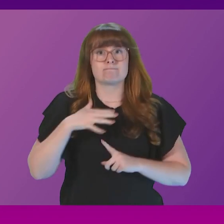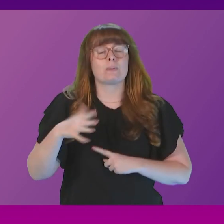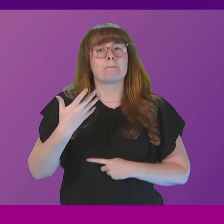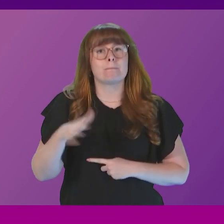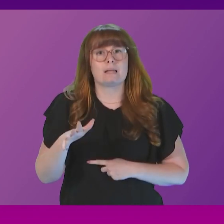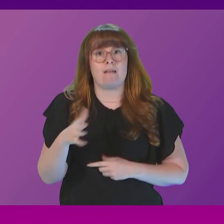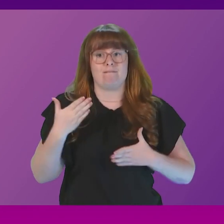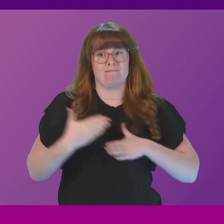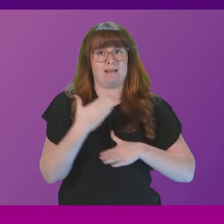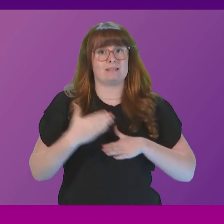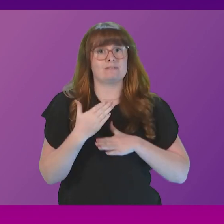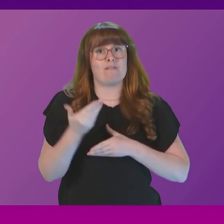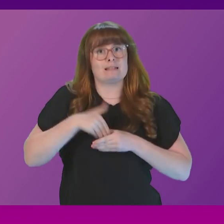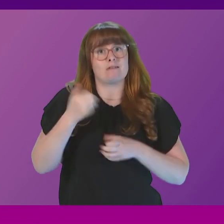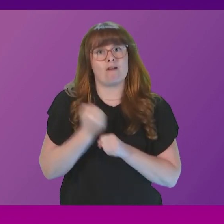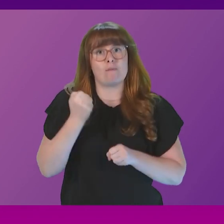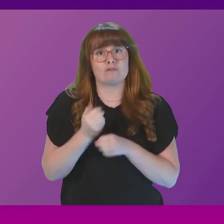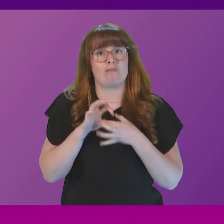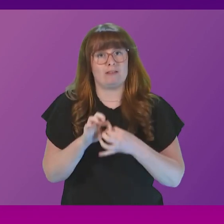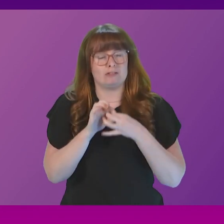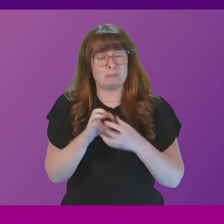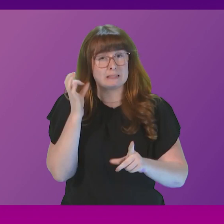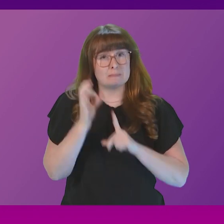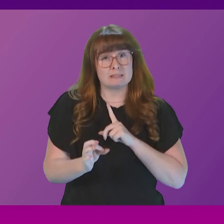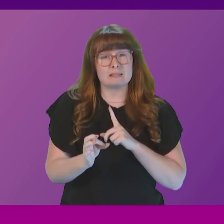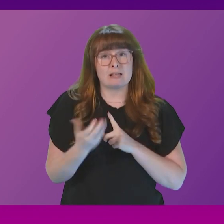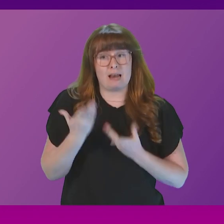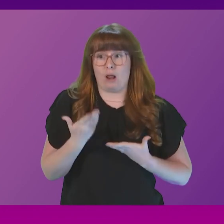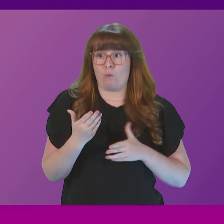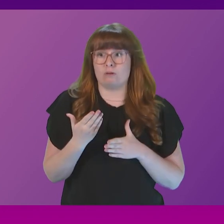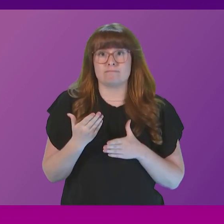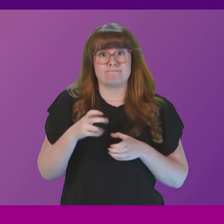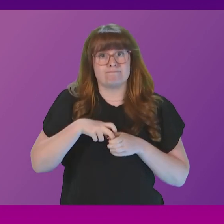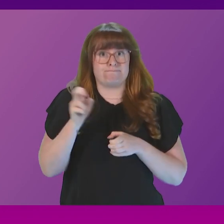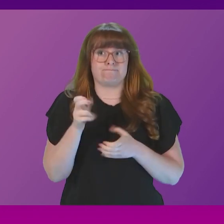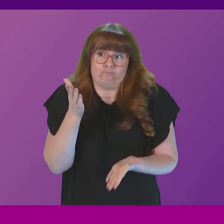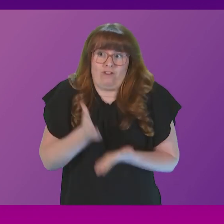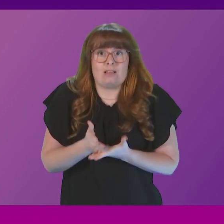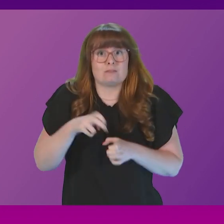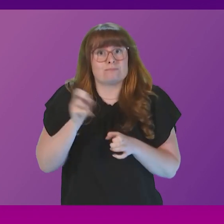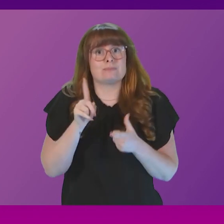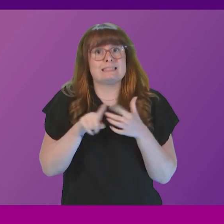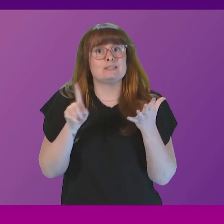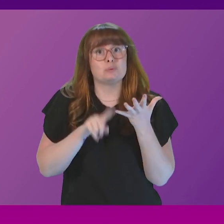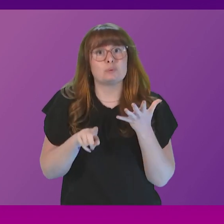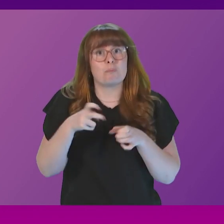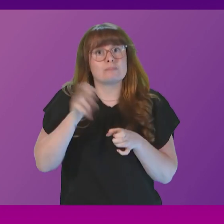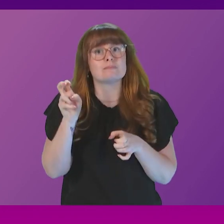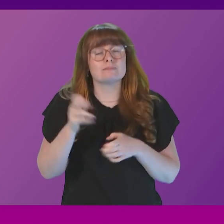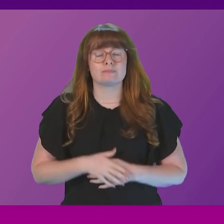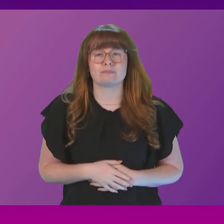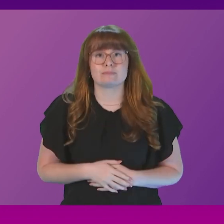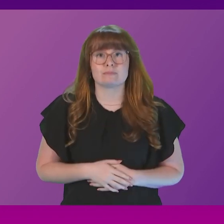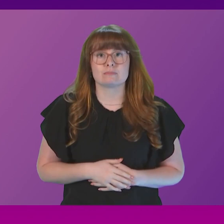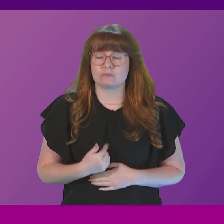of intergovernmental relations, especially in the new constitutional reality of being outside of the EU.